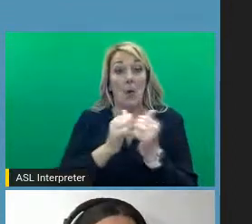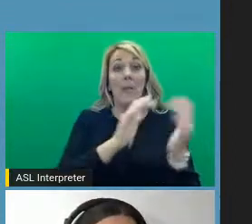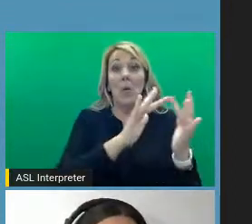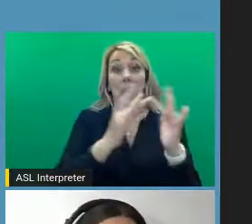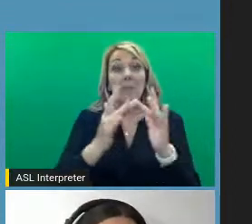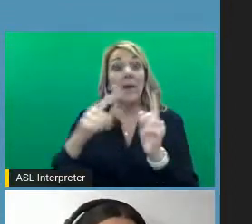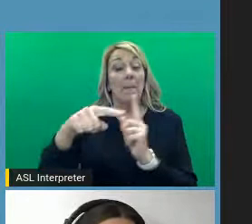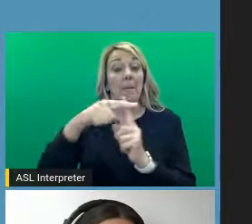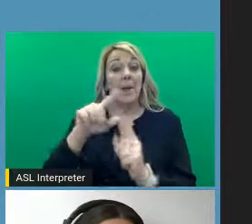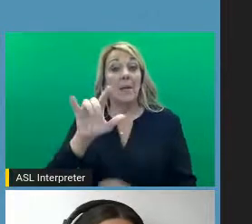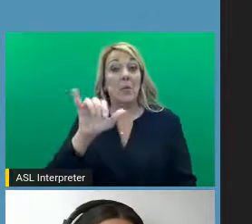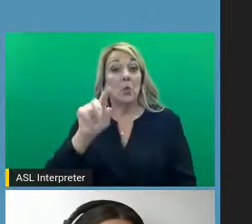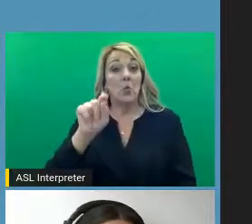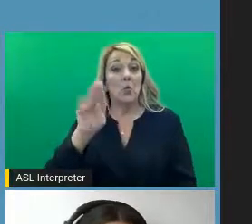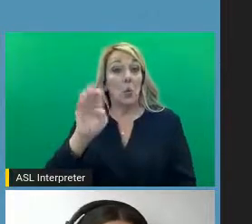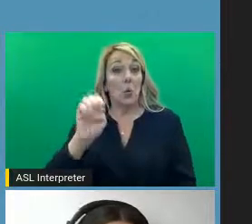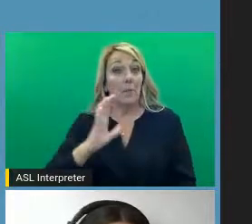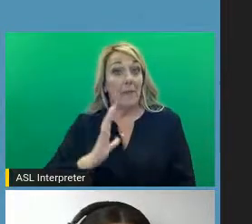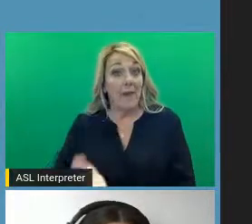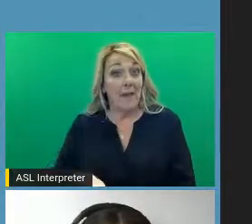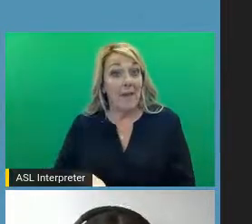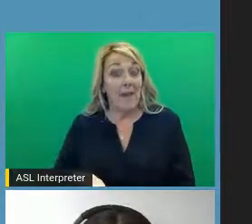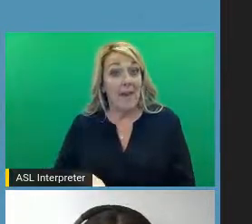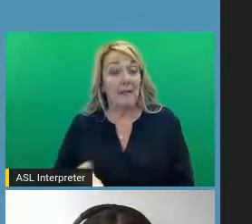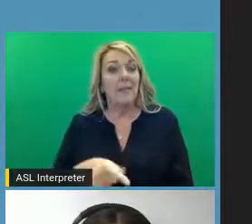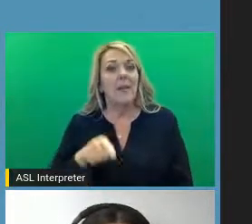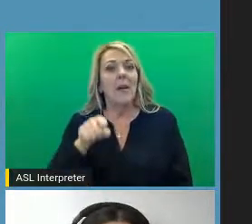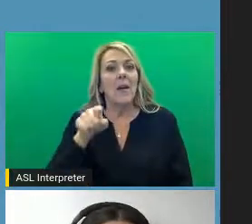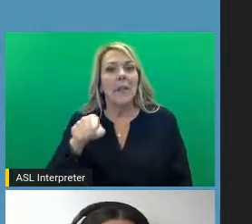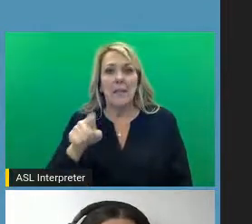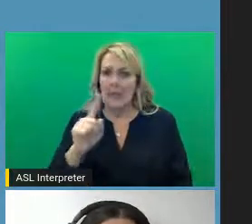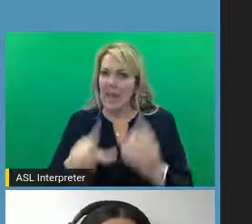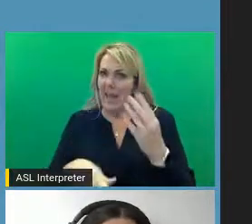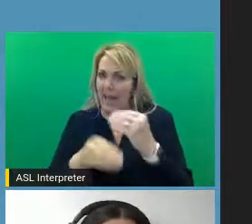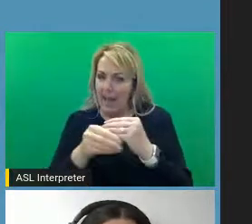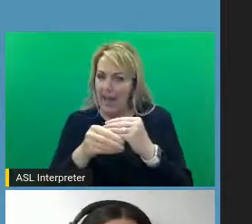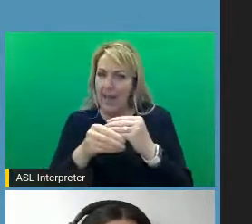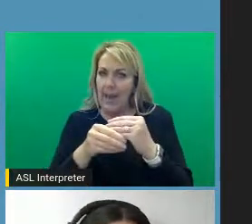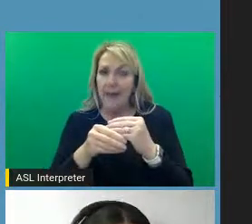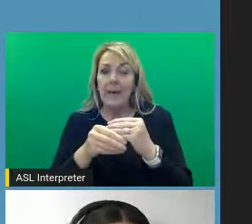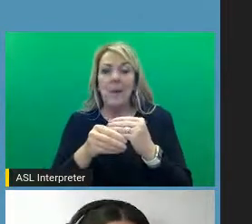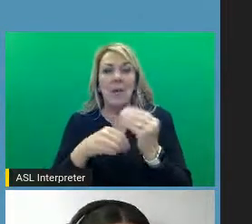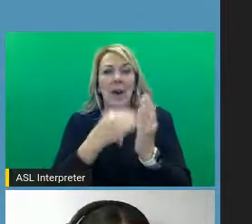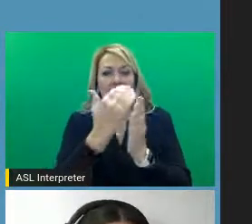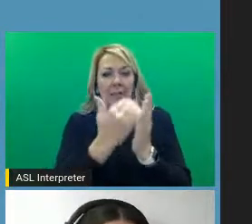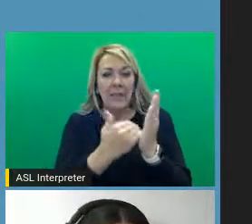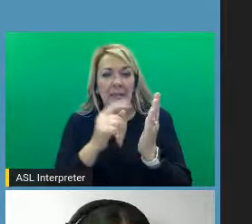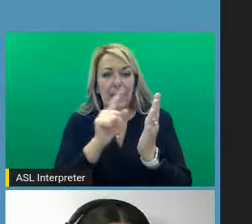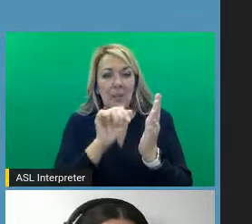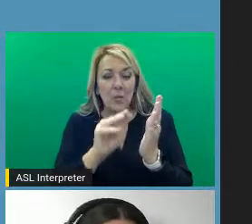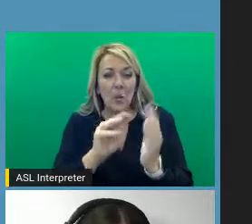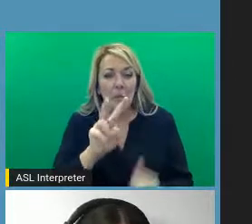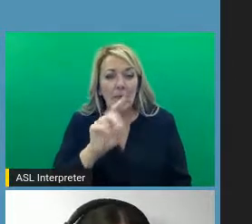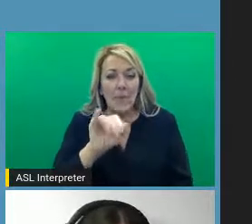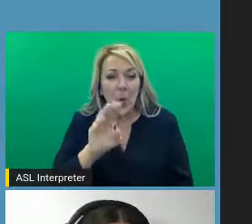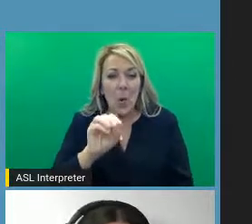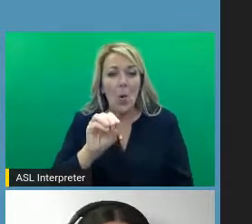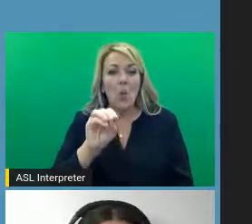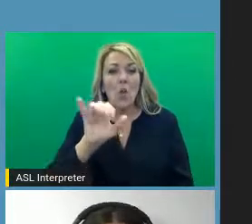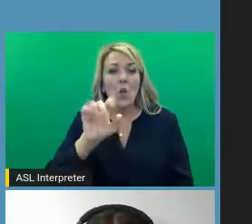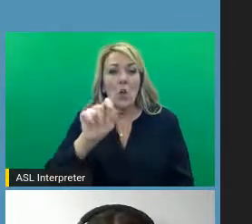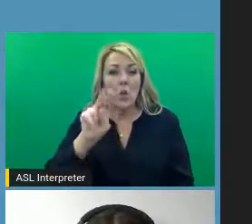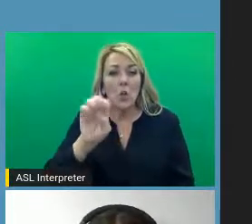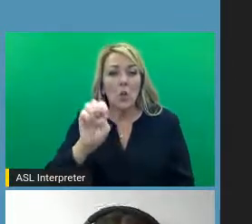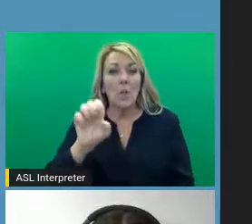YouTube. And this is a little parenthetical now. We have listed Zoom, Vimeo, YouTube, StreamYard, and